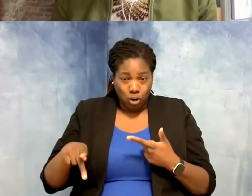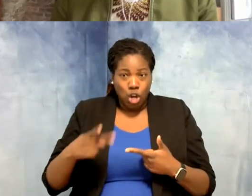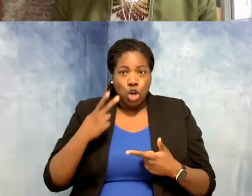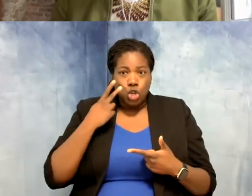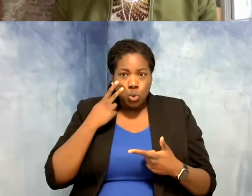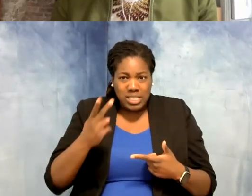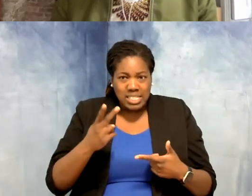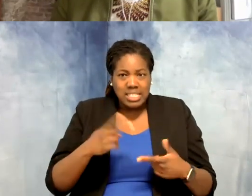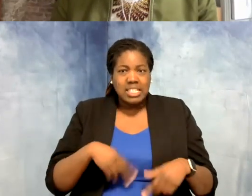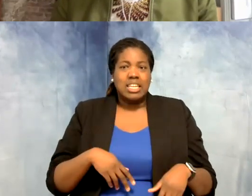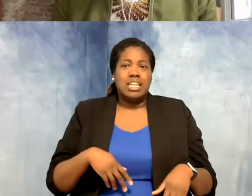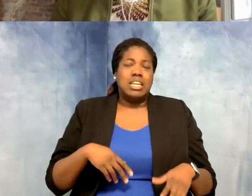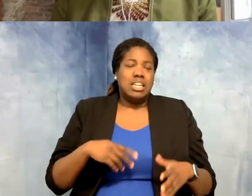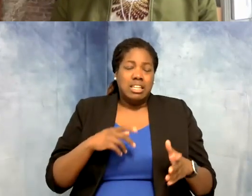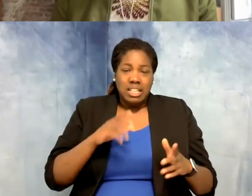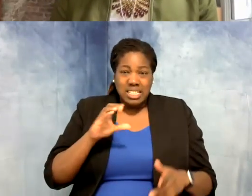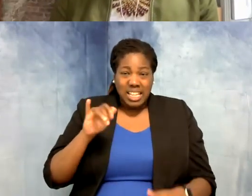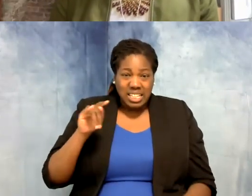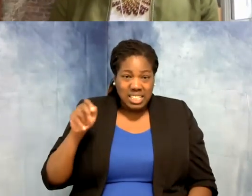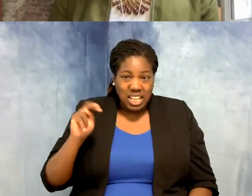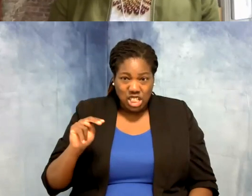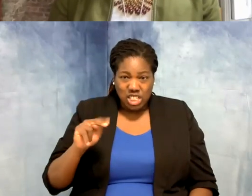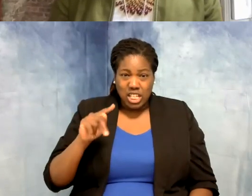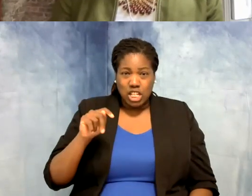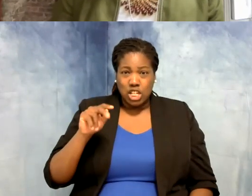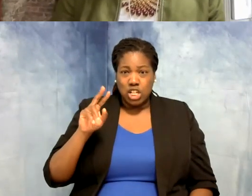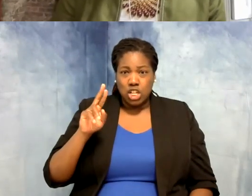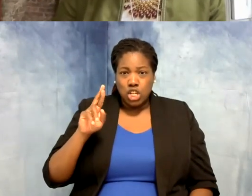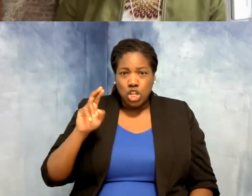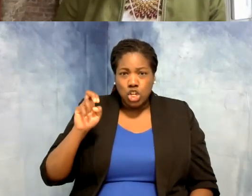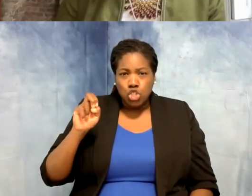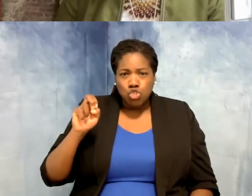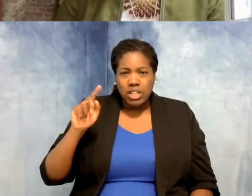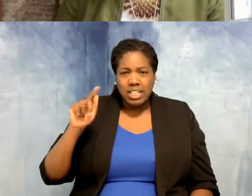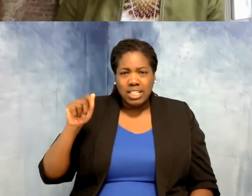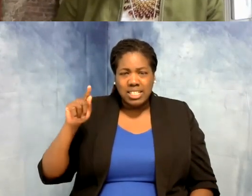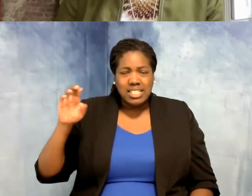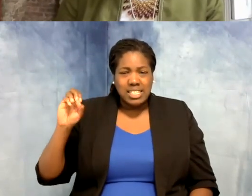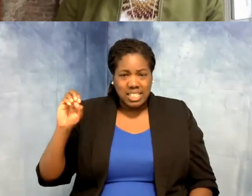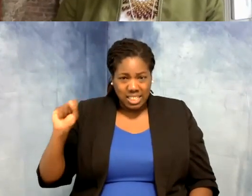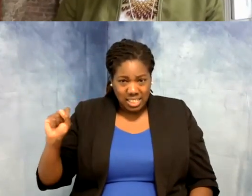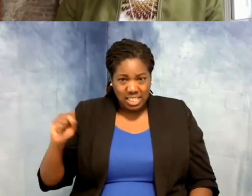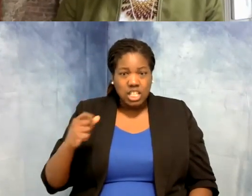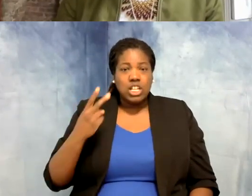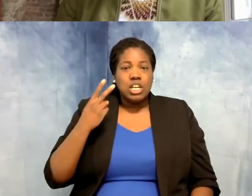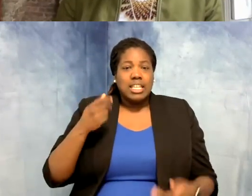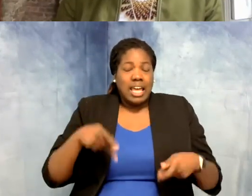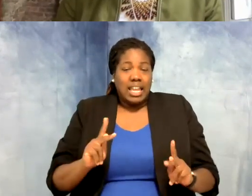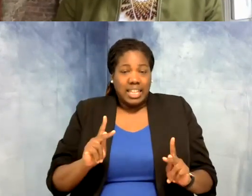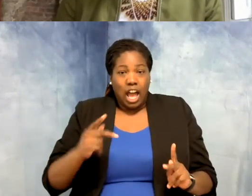citations to treatises, and in these treatises, these were treatises that allowed for marital